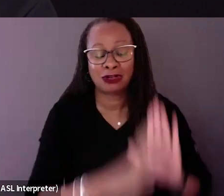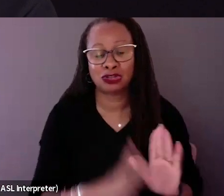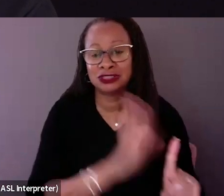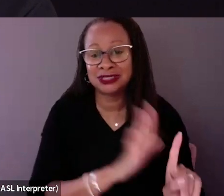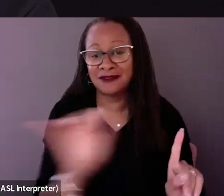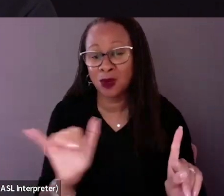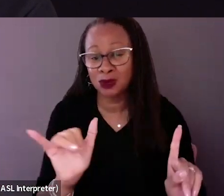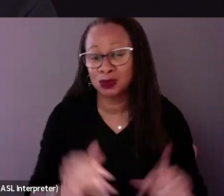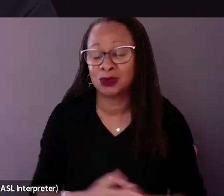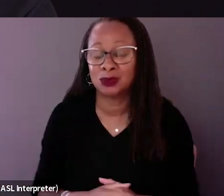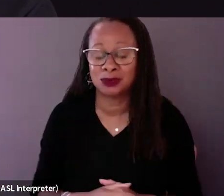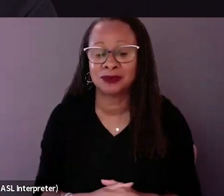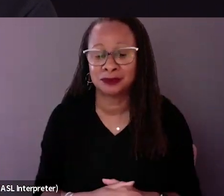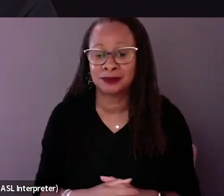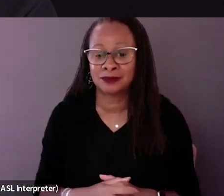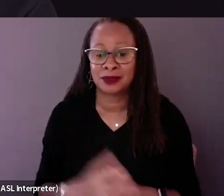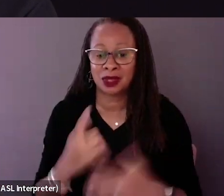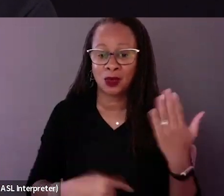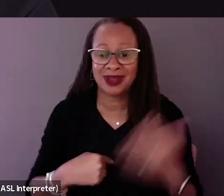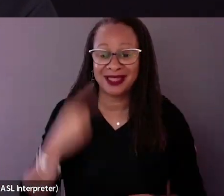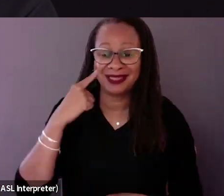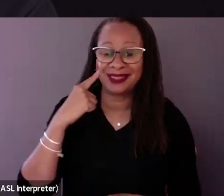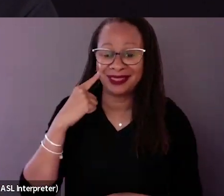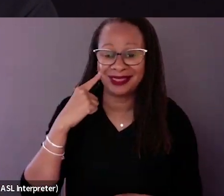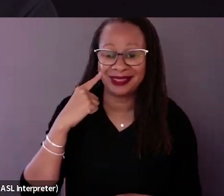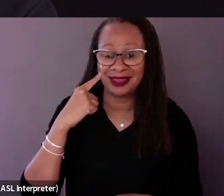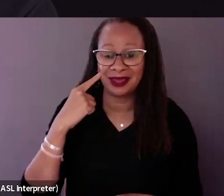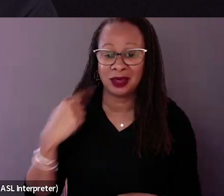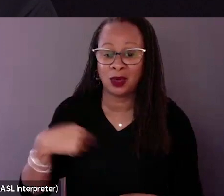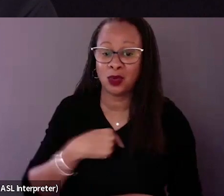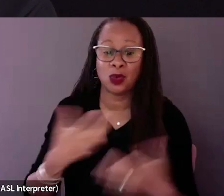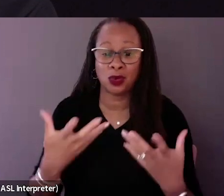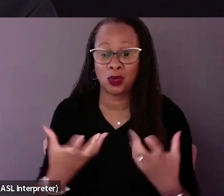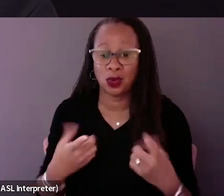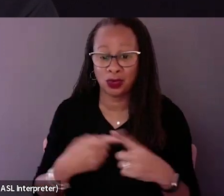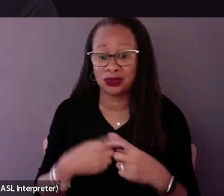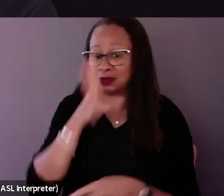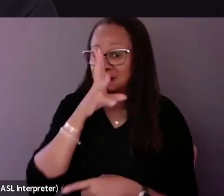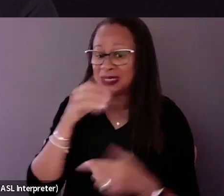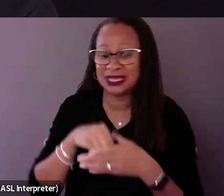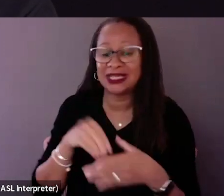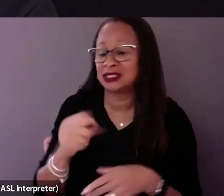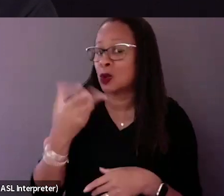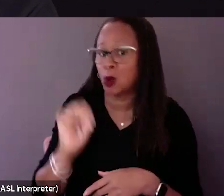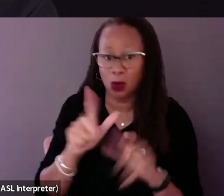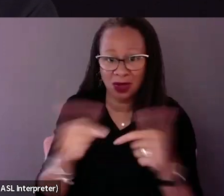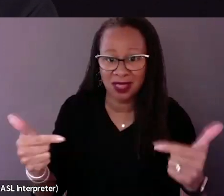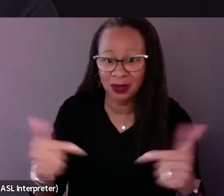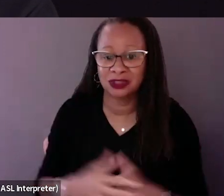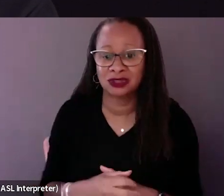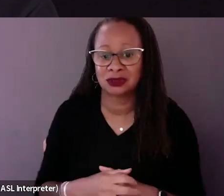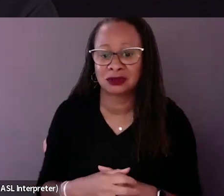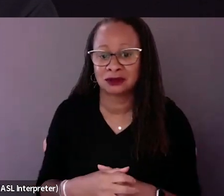And what I think we wanted it to speak in its own language through